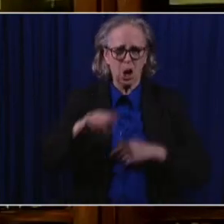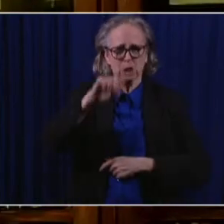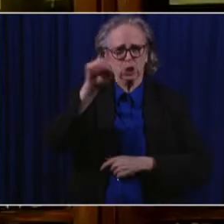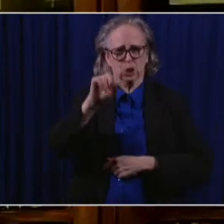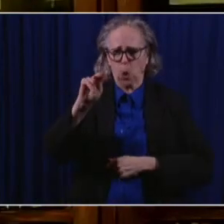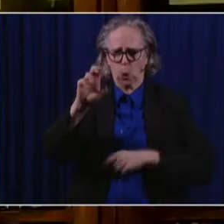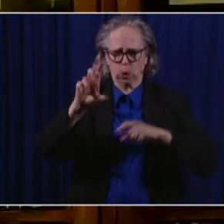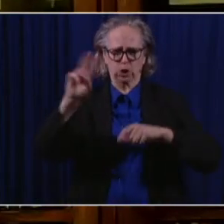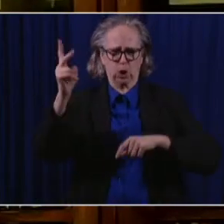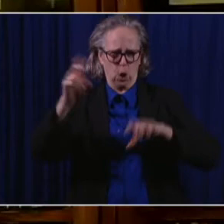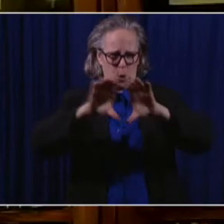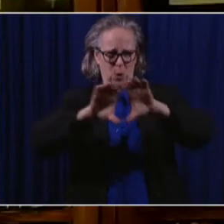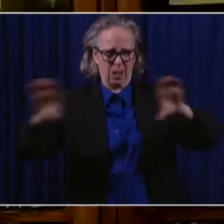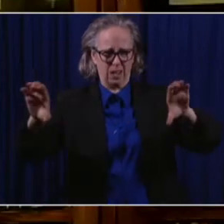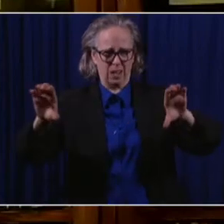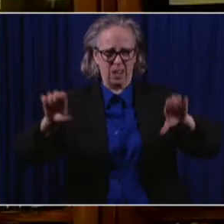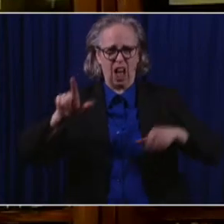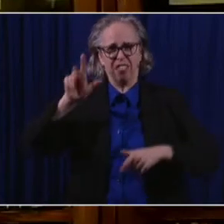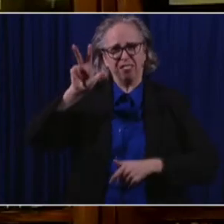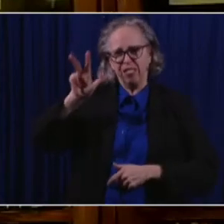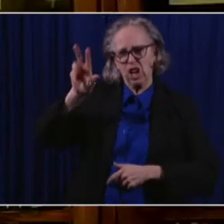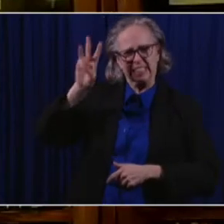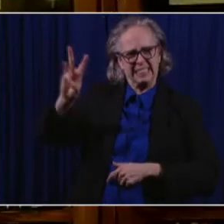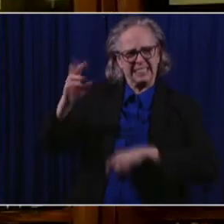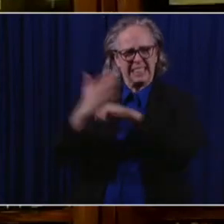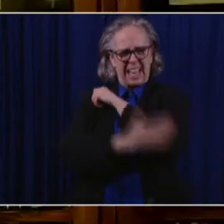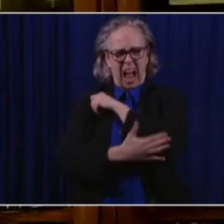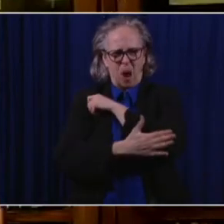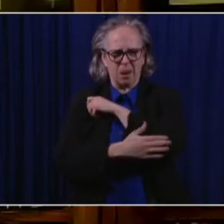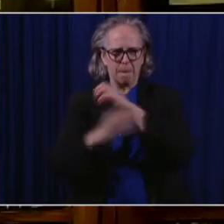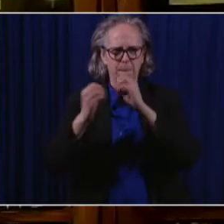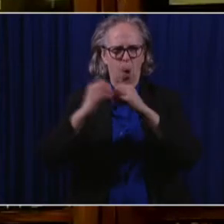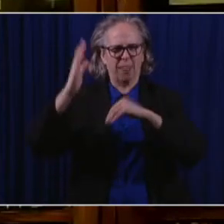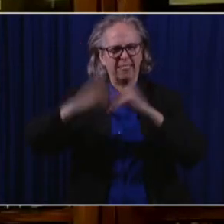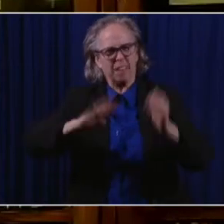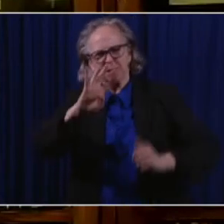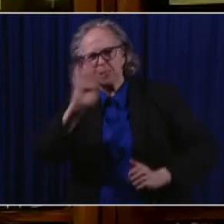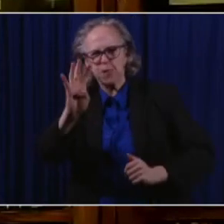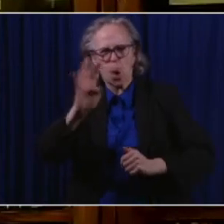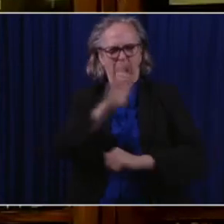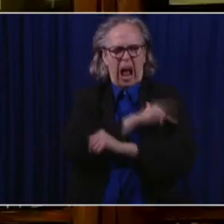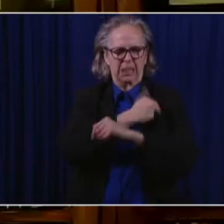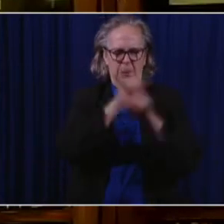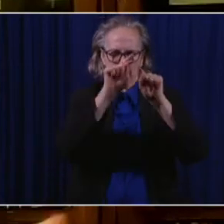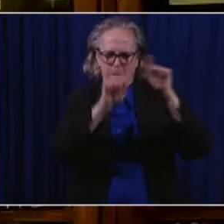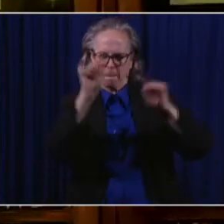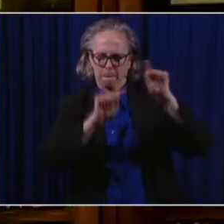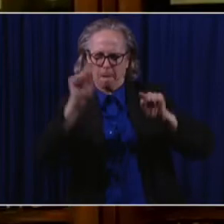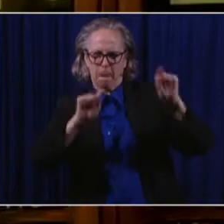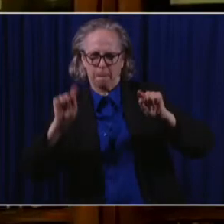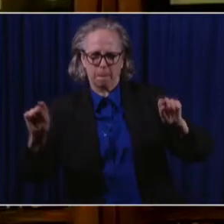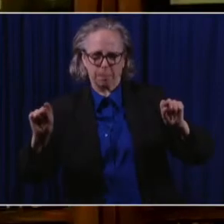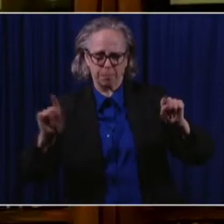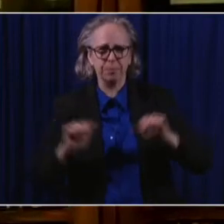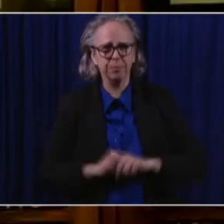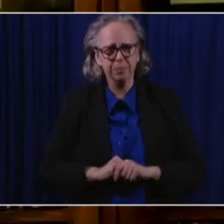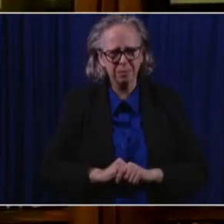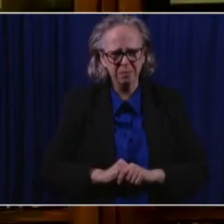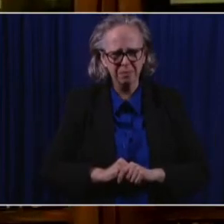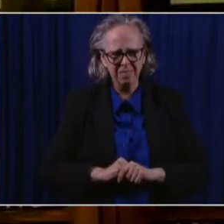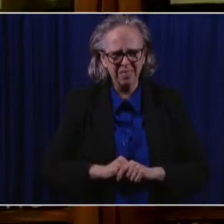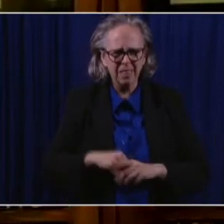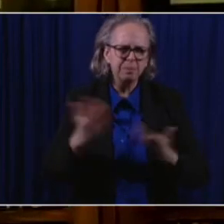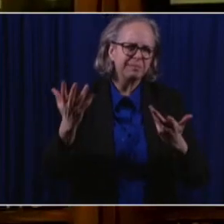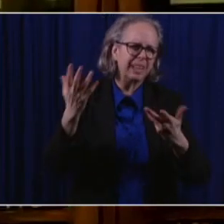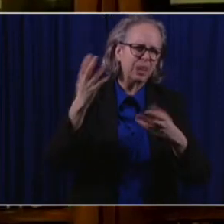40 hospitals and health systems throughout the zone. There's the more kind of metropolitan area in Region 4, but then a